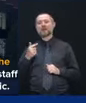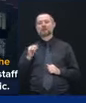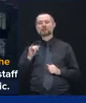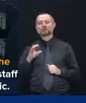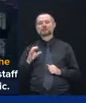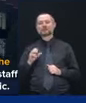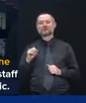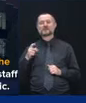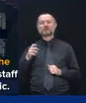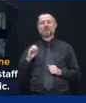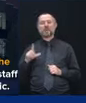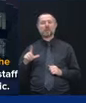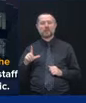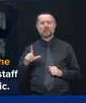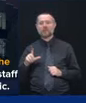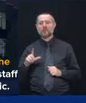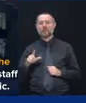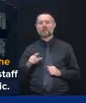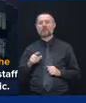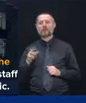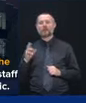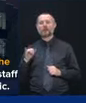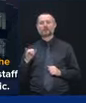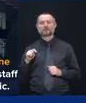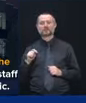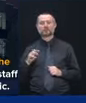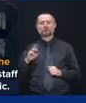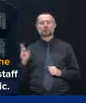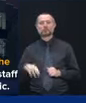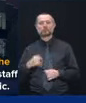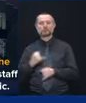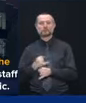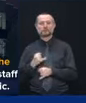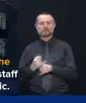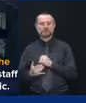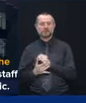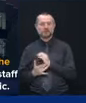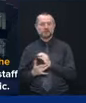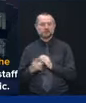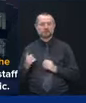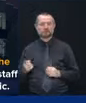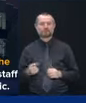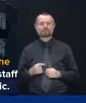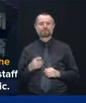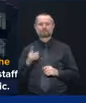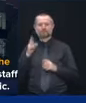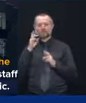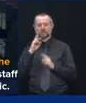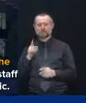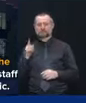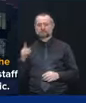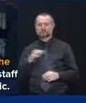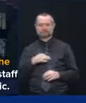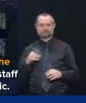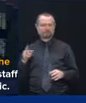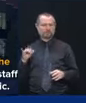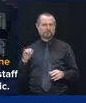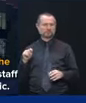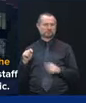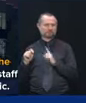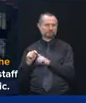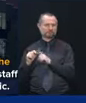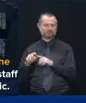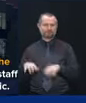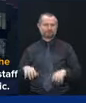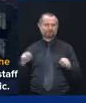RIT, Rochester Institute of Technology, as a tribute to the staff at RIT, which just did a